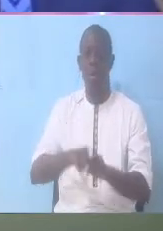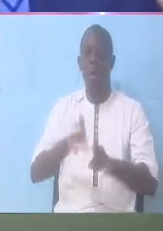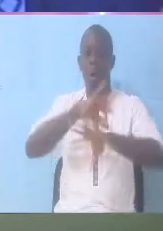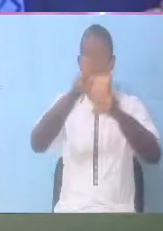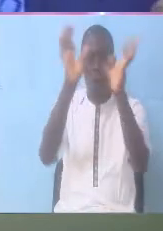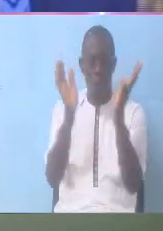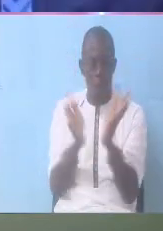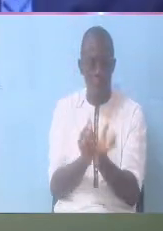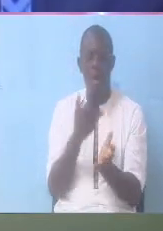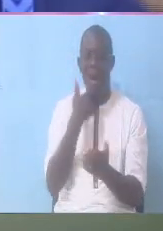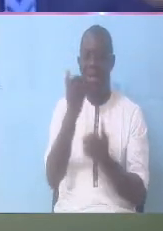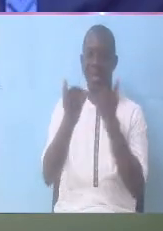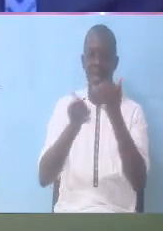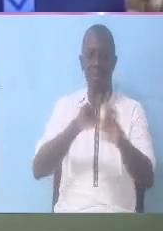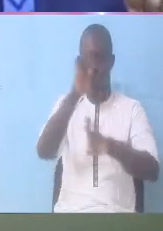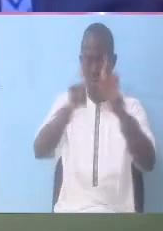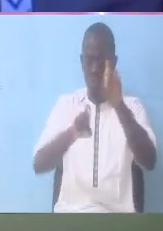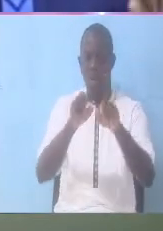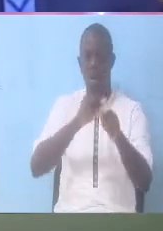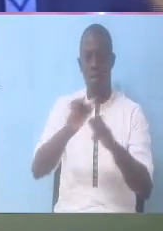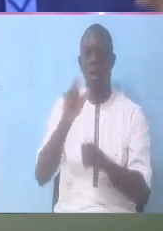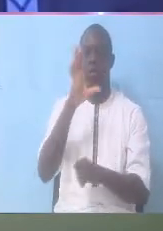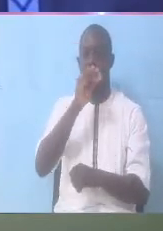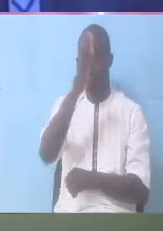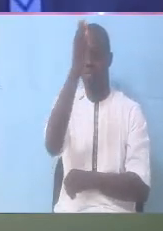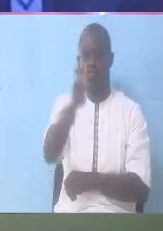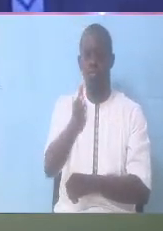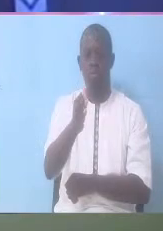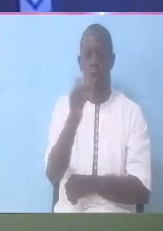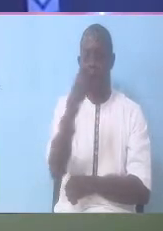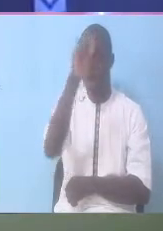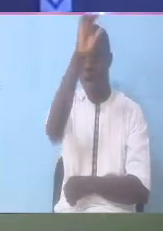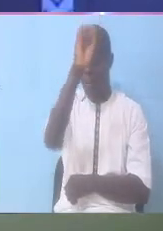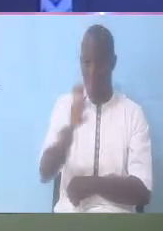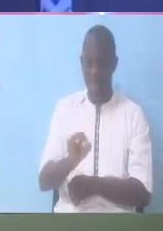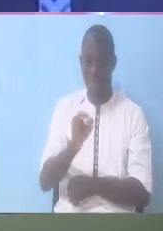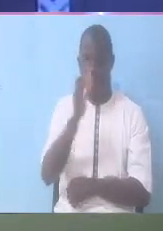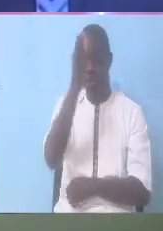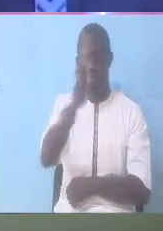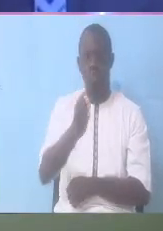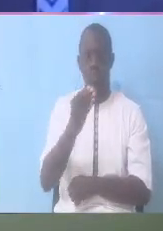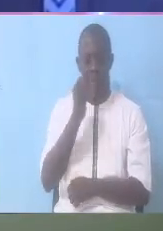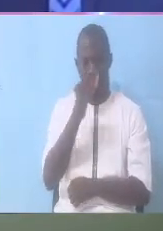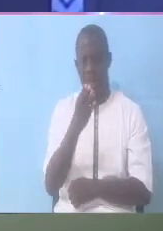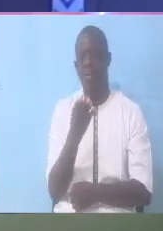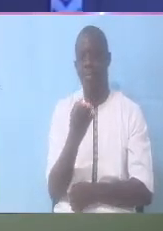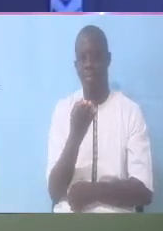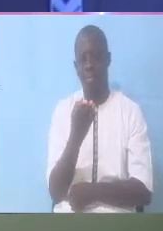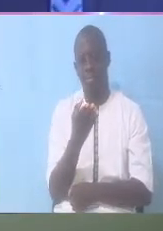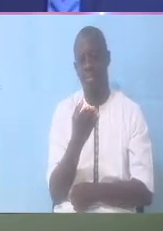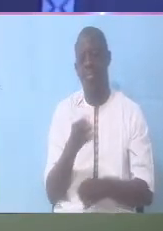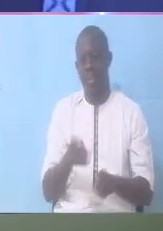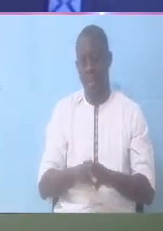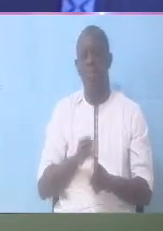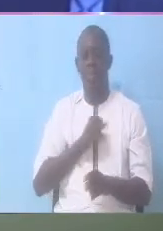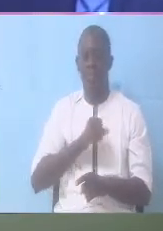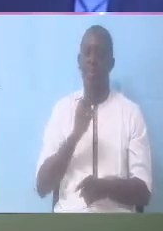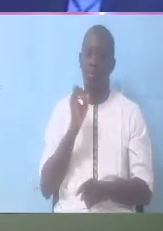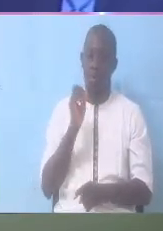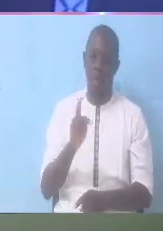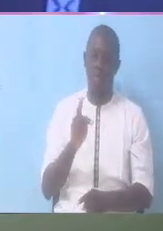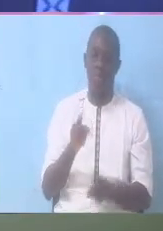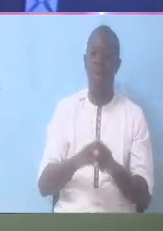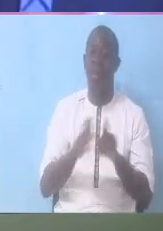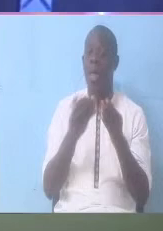All we ask you is to speak the truth, the 100% truth. Nothing else but the truth, sir. Okay.